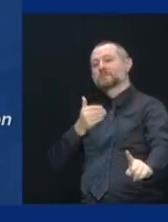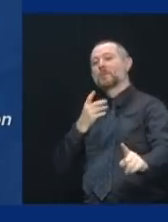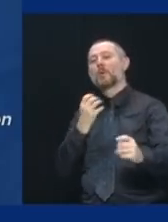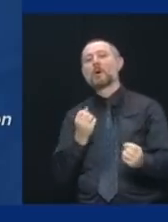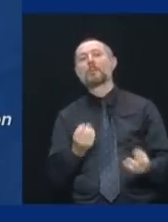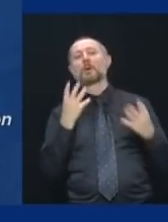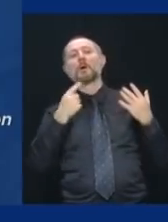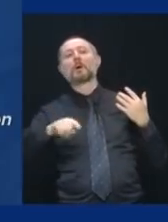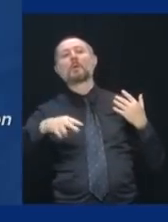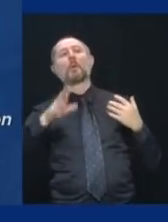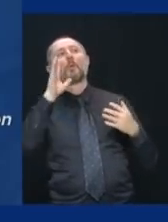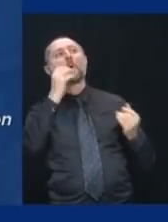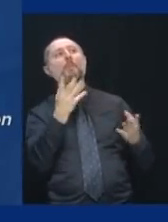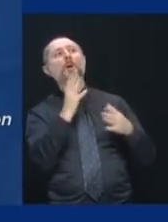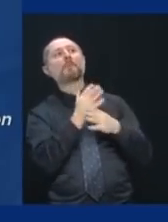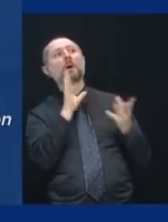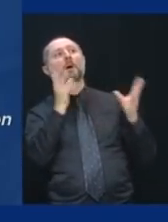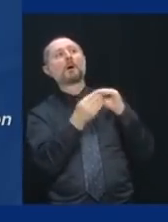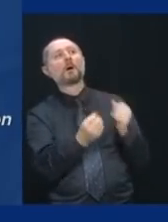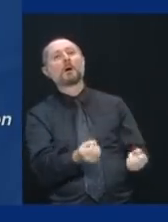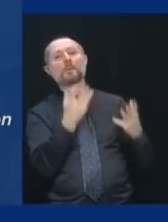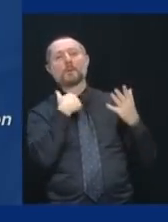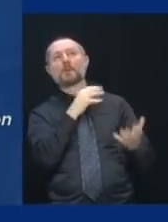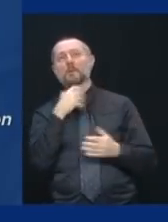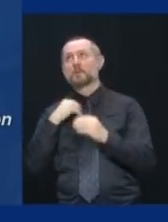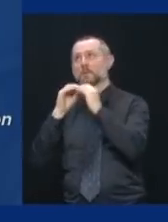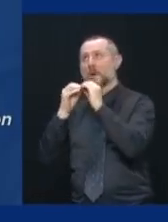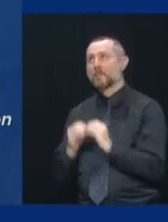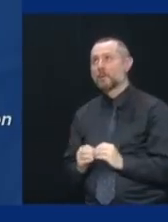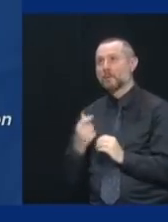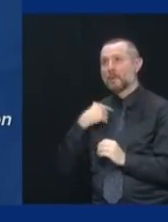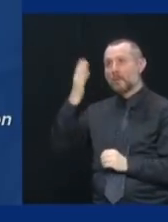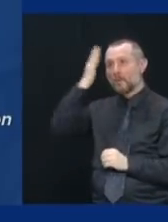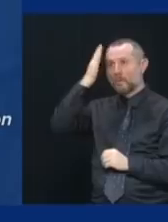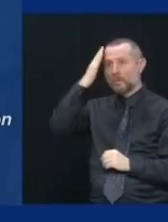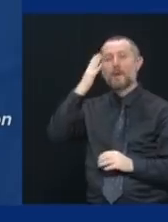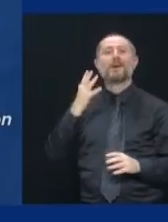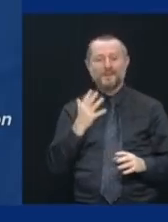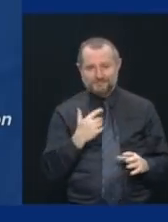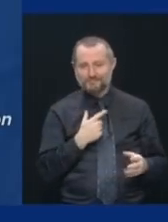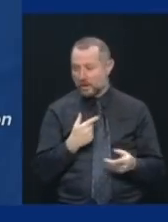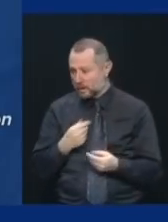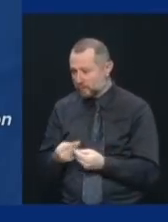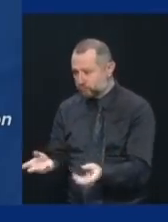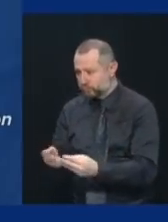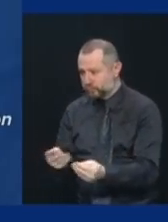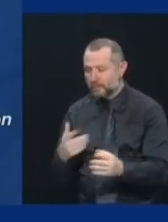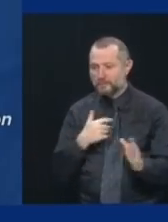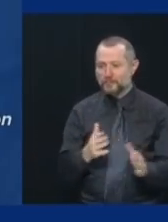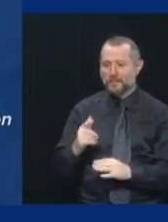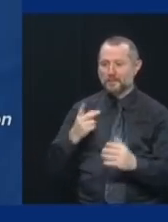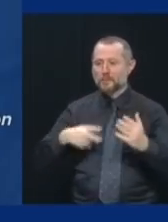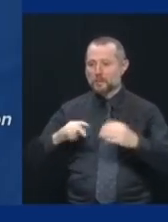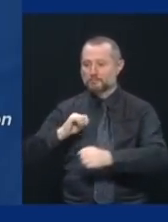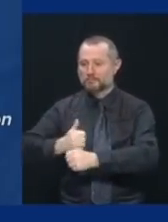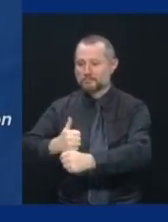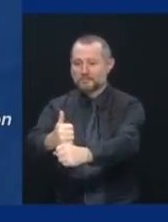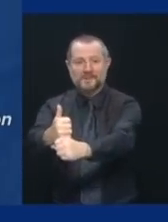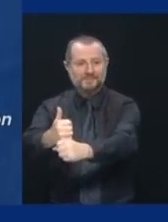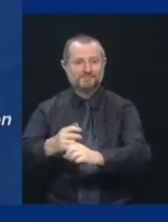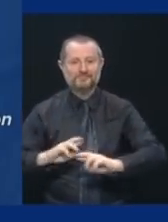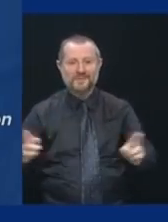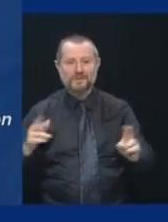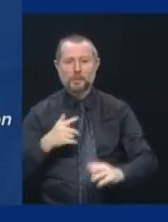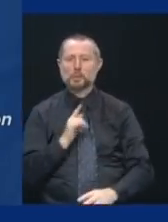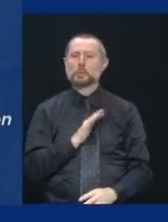weeks. So at least we can plan and we can tell the local governments, this is the number you're going to get next week. You don't have it yet, but this is what you're